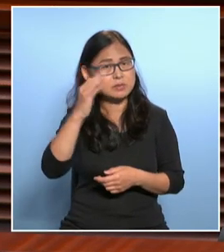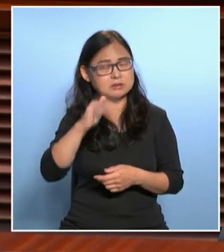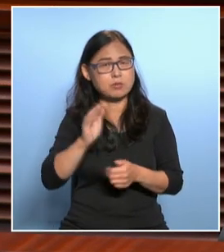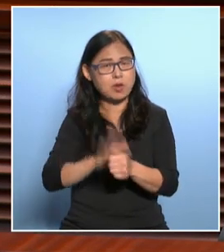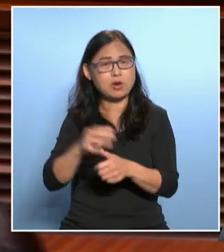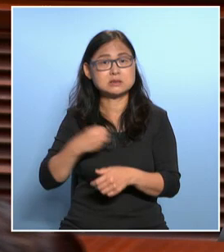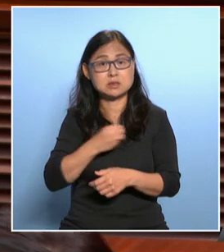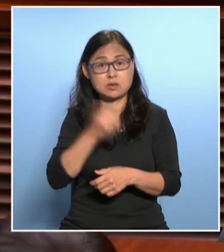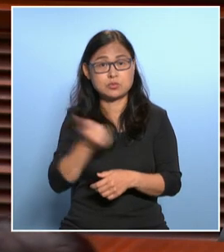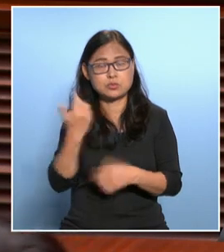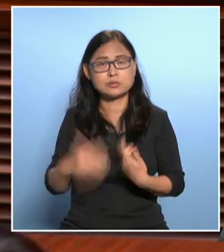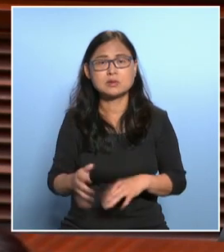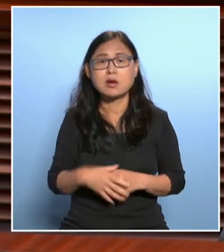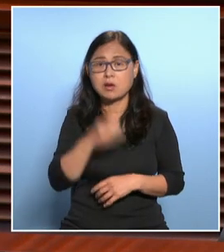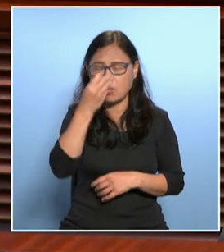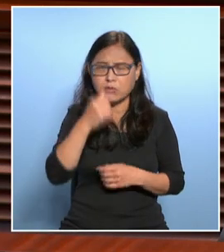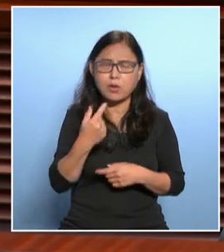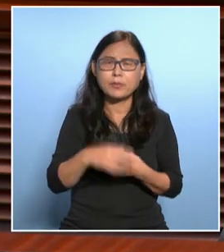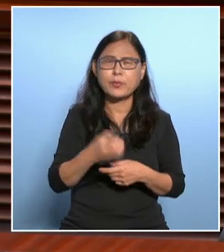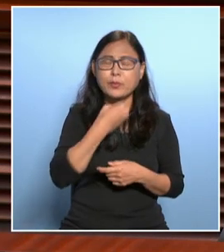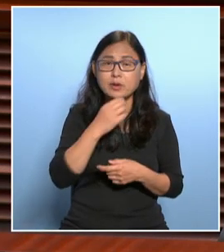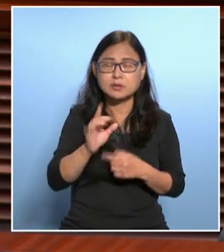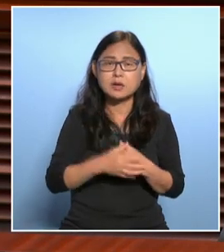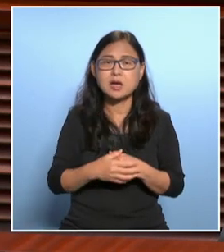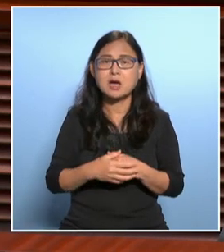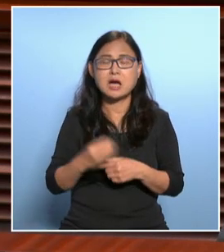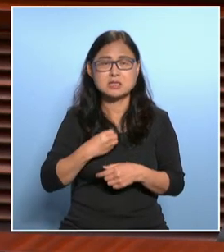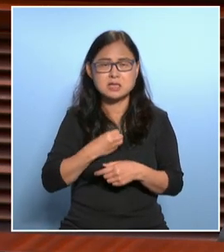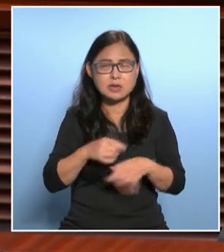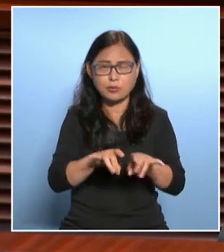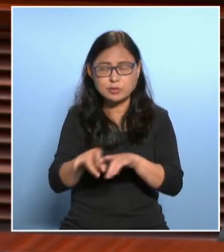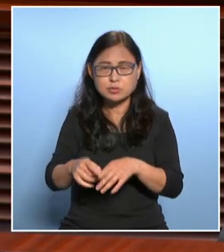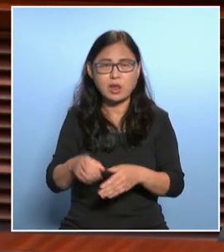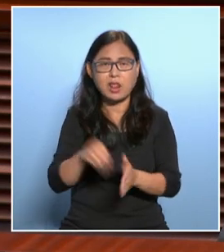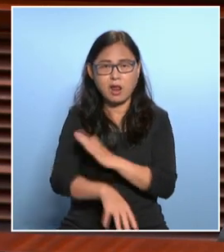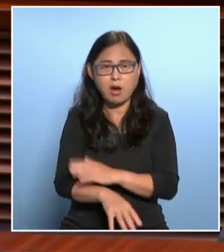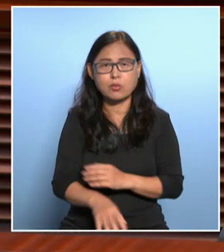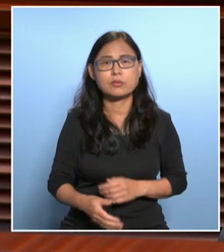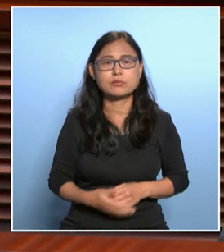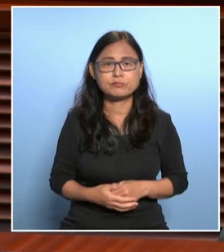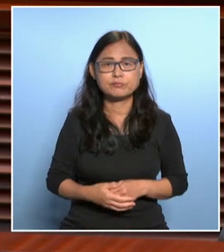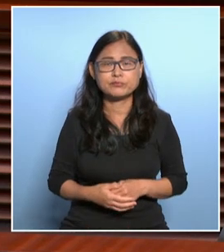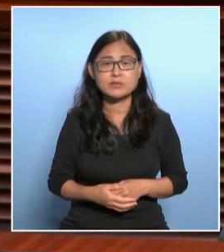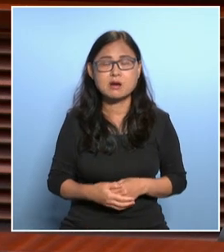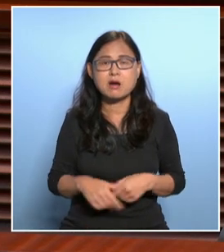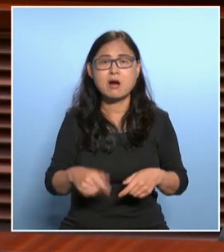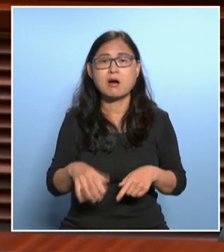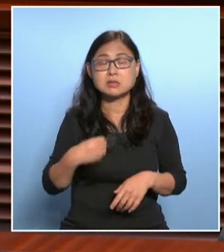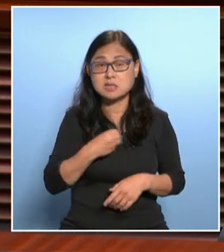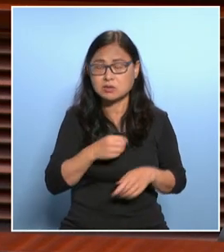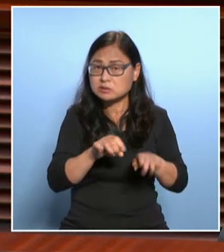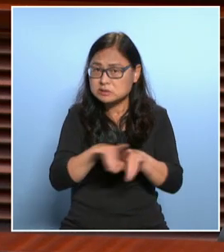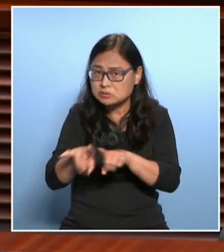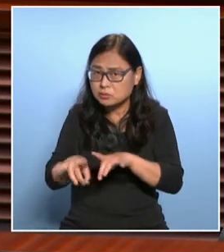to Guangdong province to seek medical consultation, and it cost them $27,000. This shows